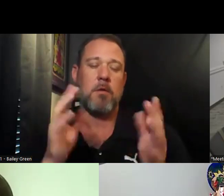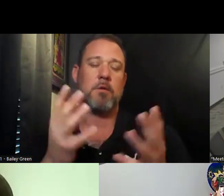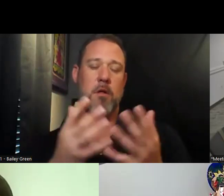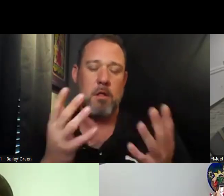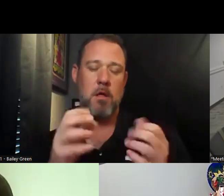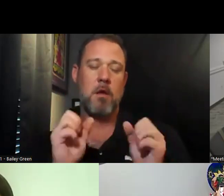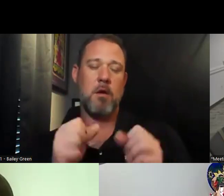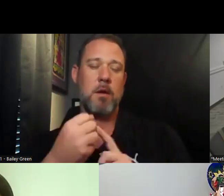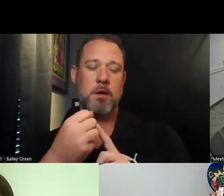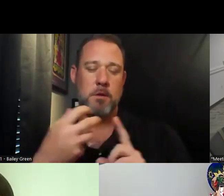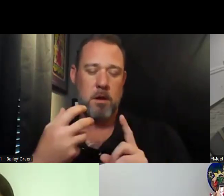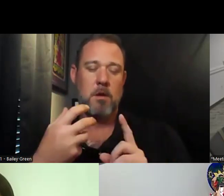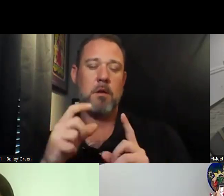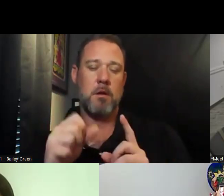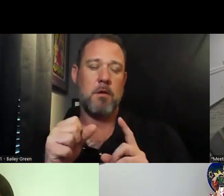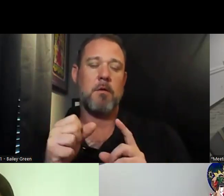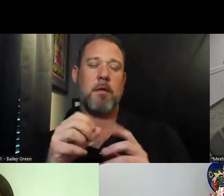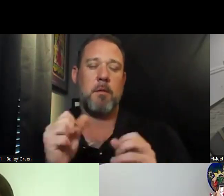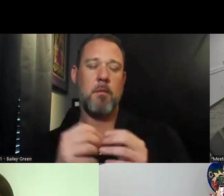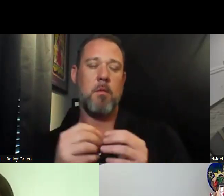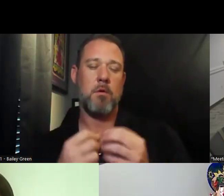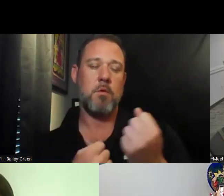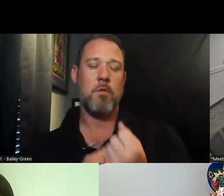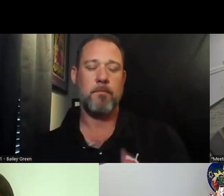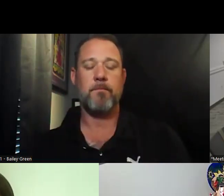could be expanded if the state can put more money behind it.